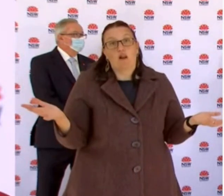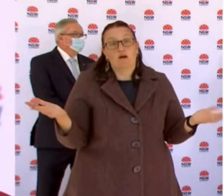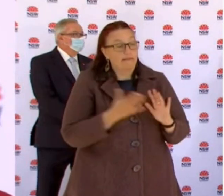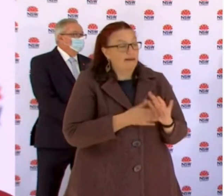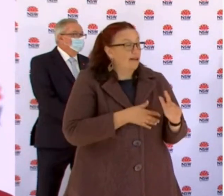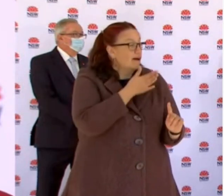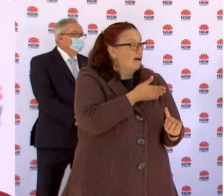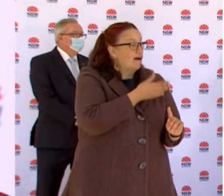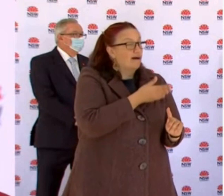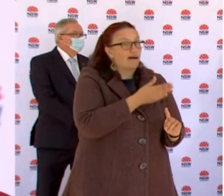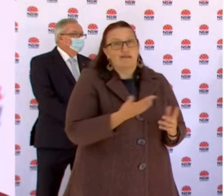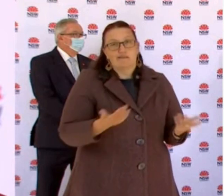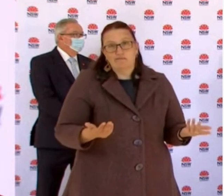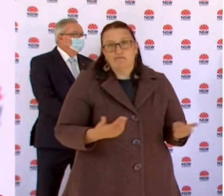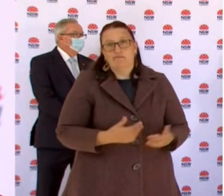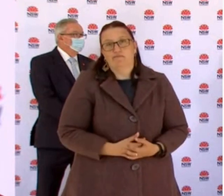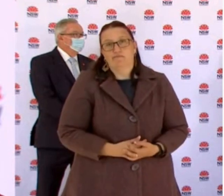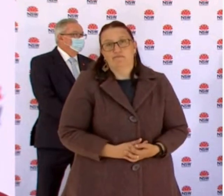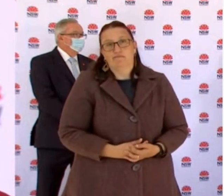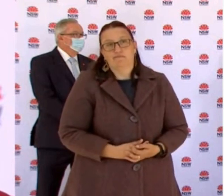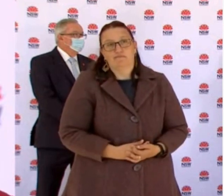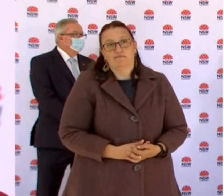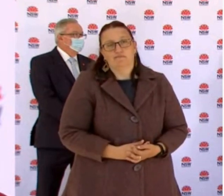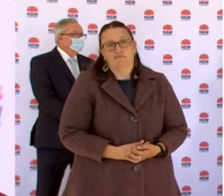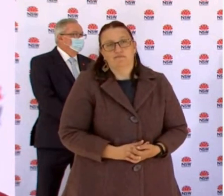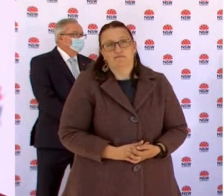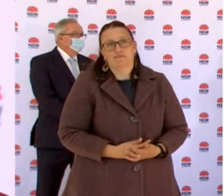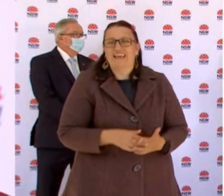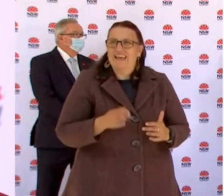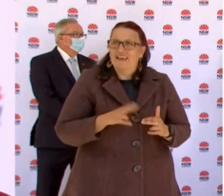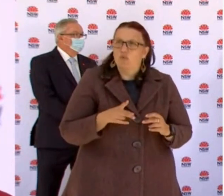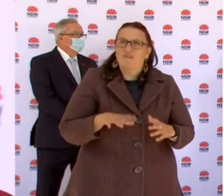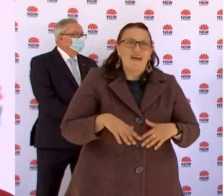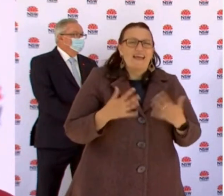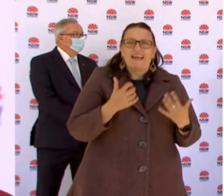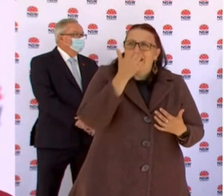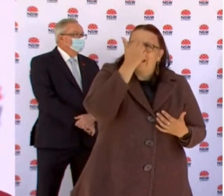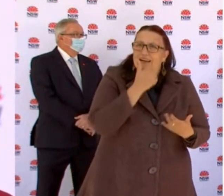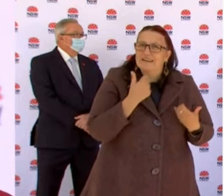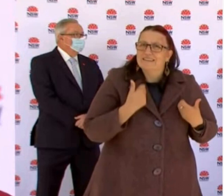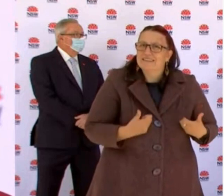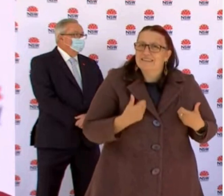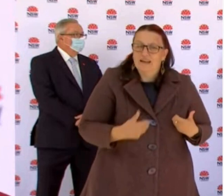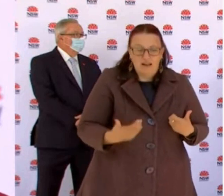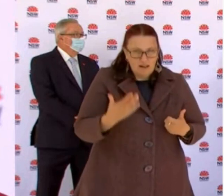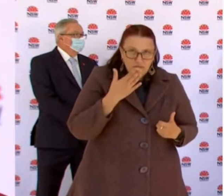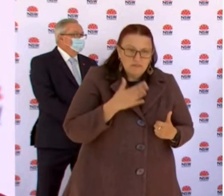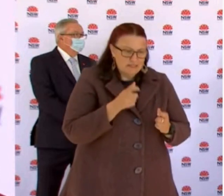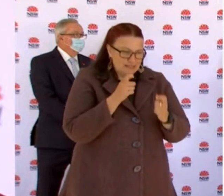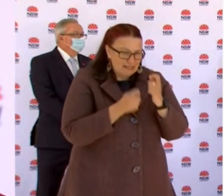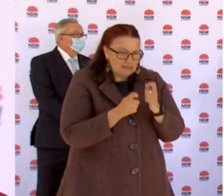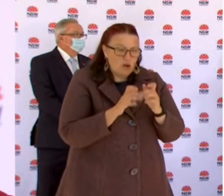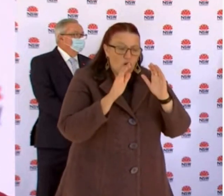last few days. So I just say to everybody, no matter your situation, if you have the mildest of symptoms, get tested, stay home until further